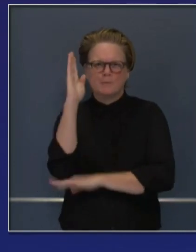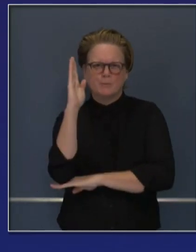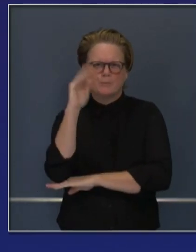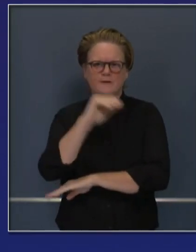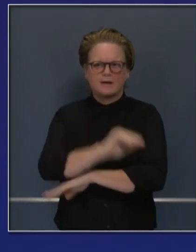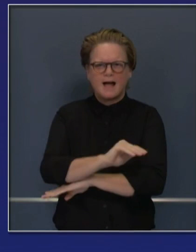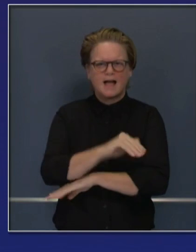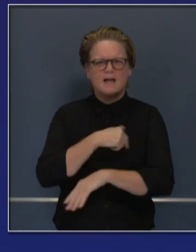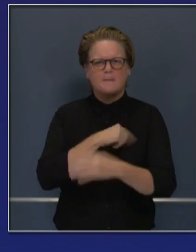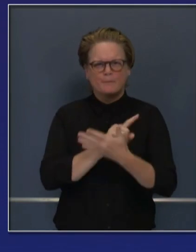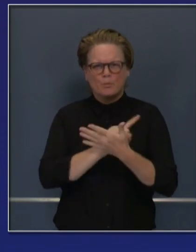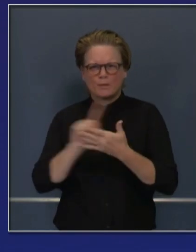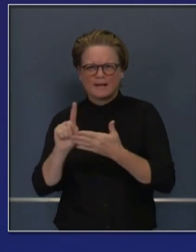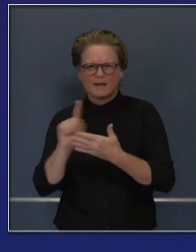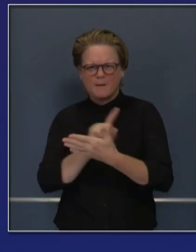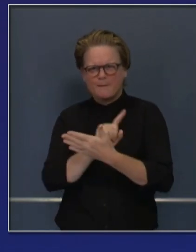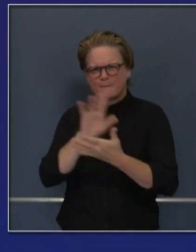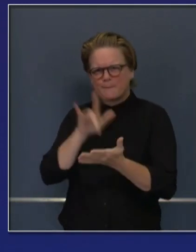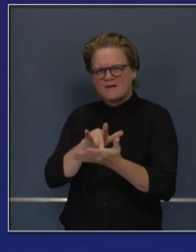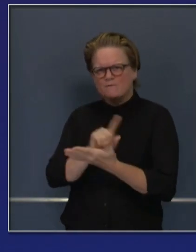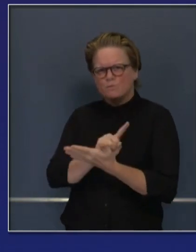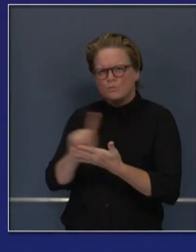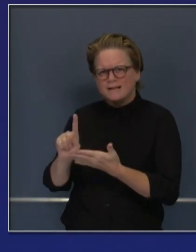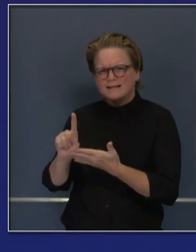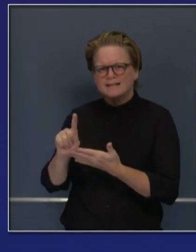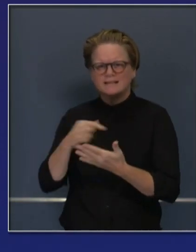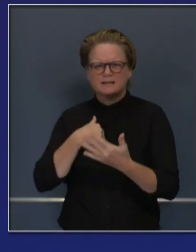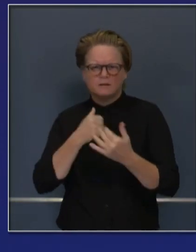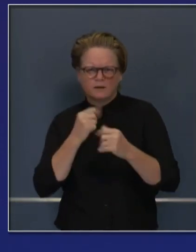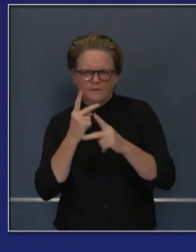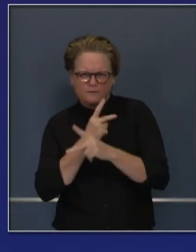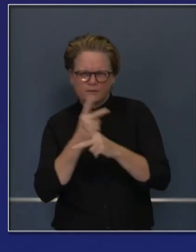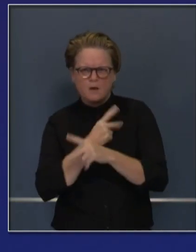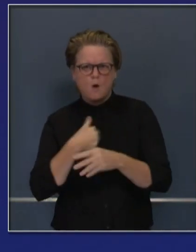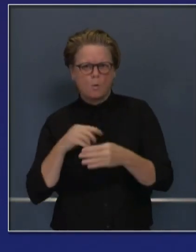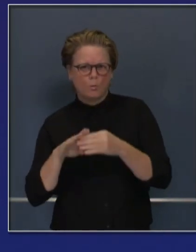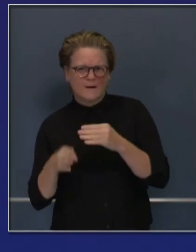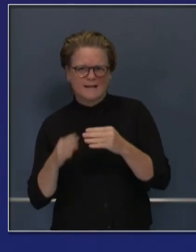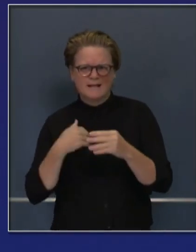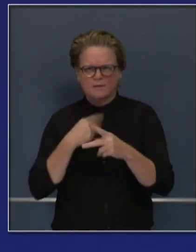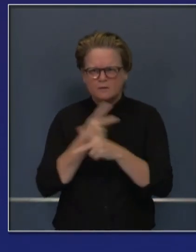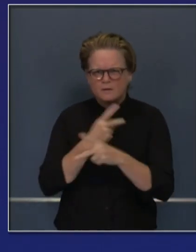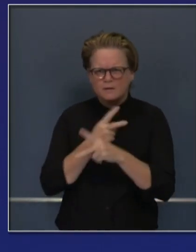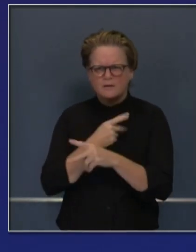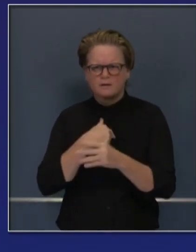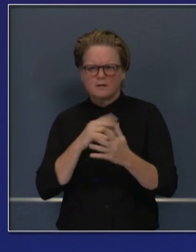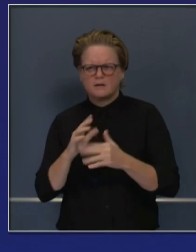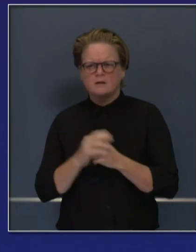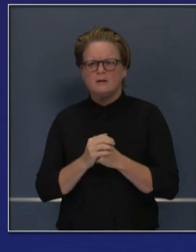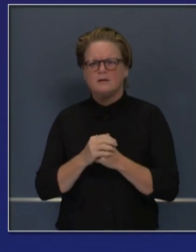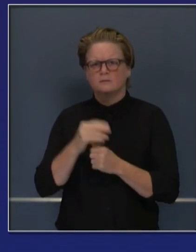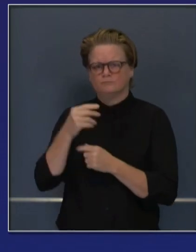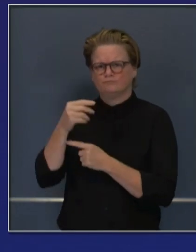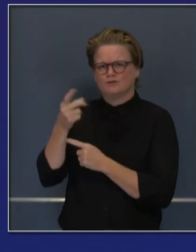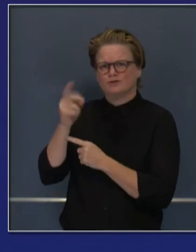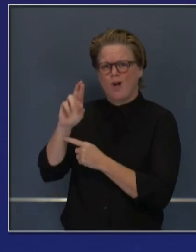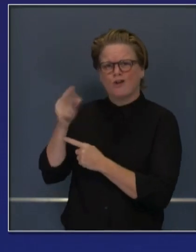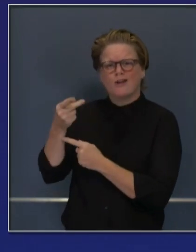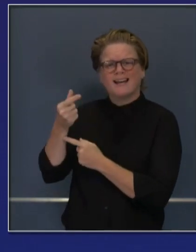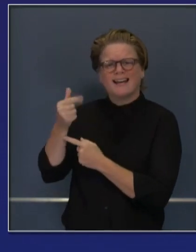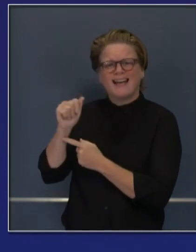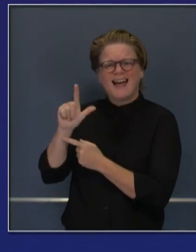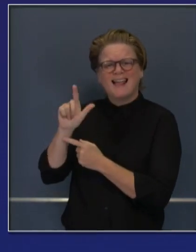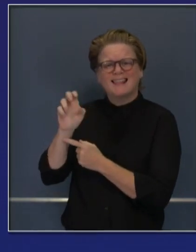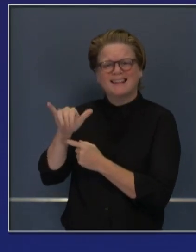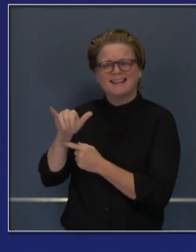recall, based upon tradition, over the course of 11 weeks, Dr. Galley follows up these Monday press conferences on